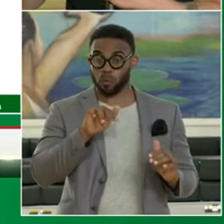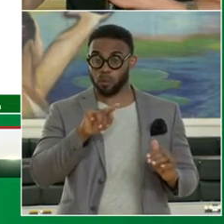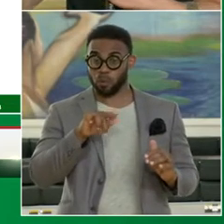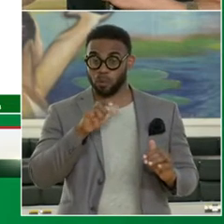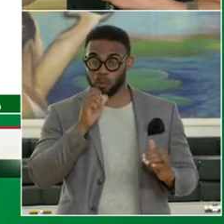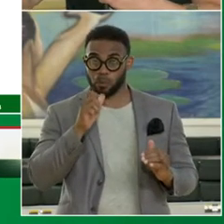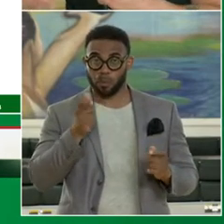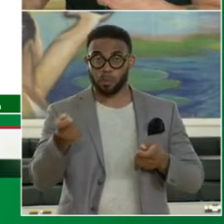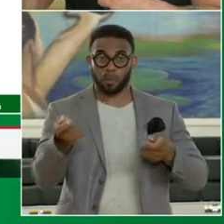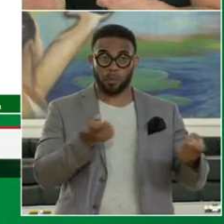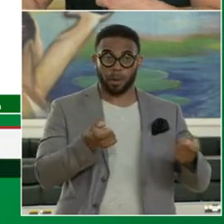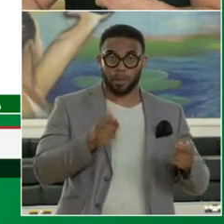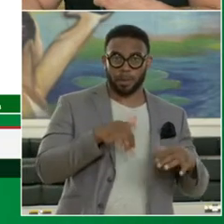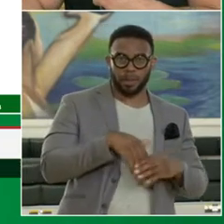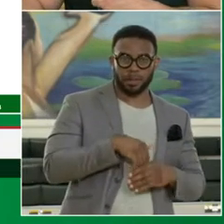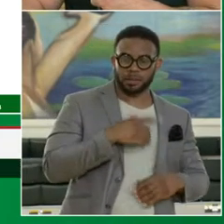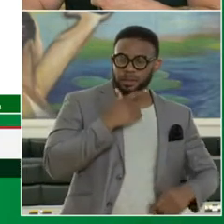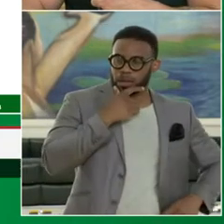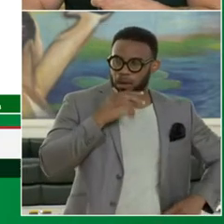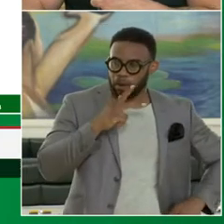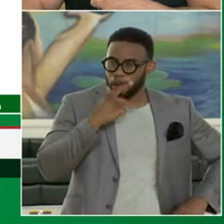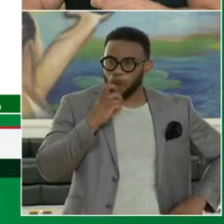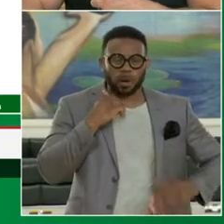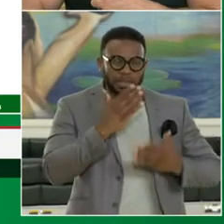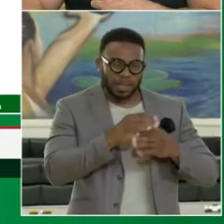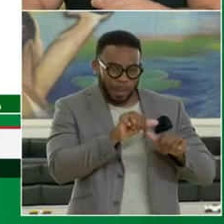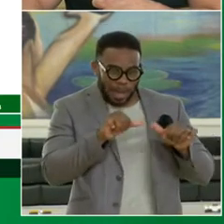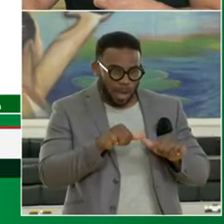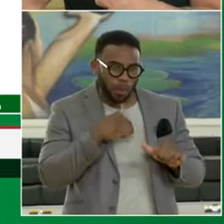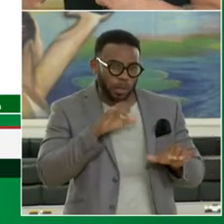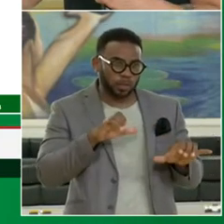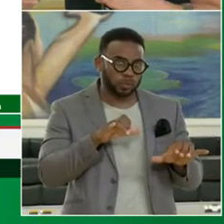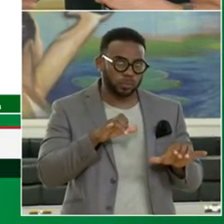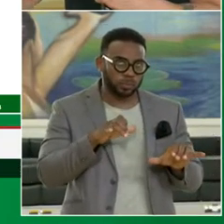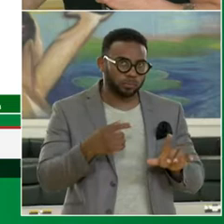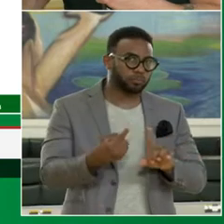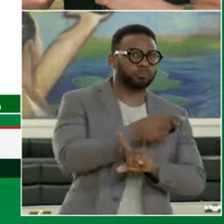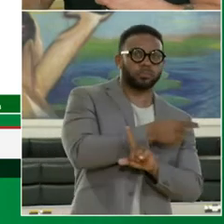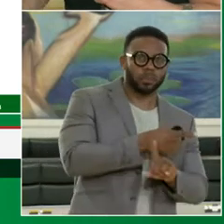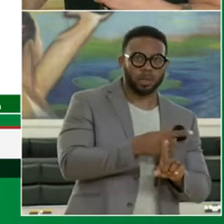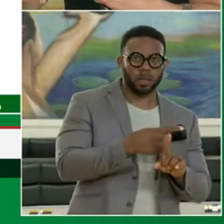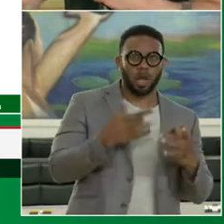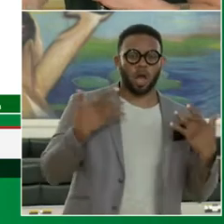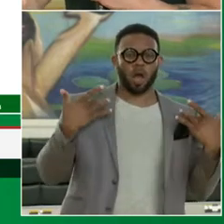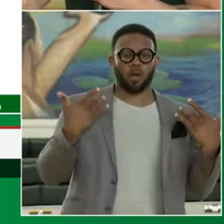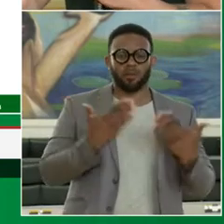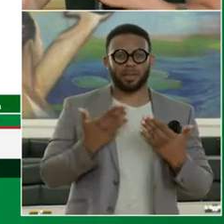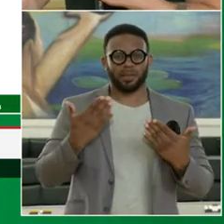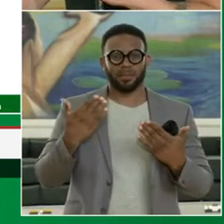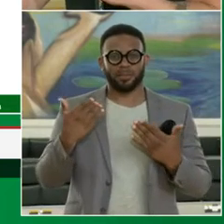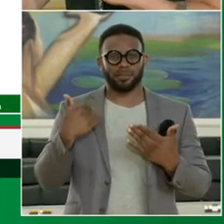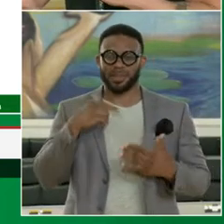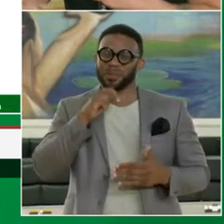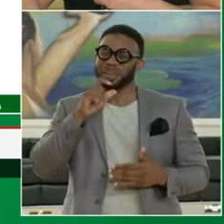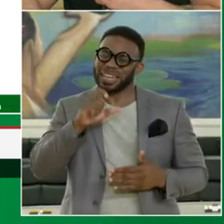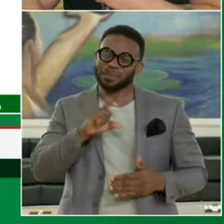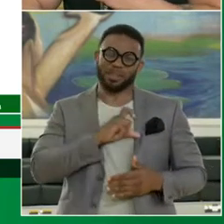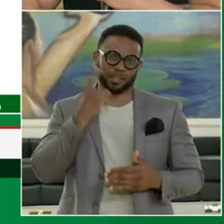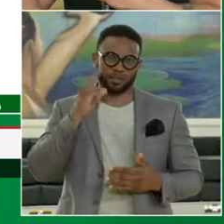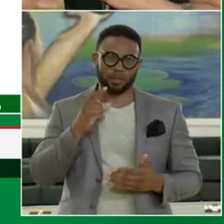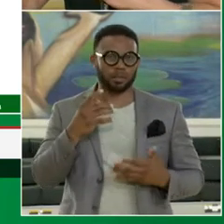in, we're taking a look at this and saying, okay, so what are some of the things that we can do to offload stuff that you don't necessarily need a police officer